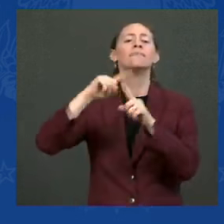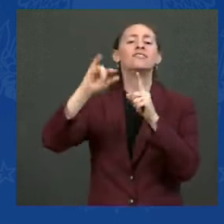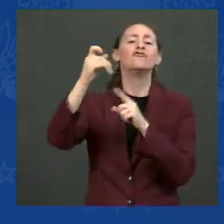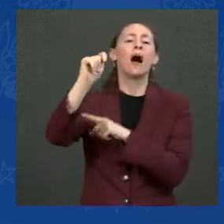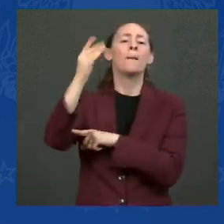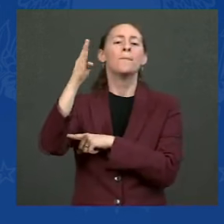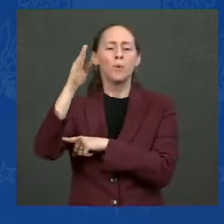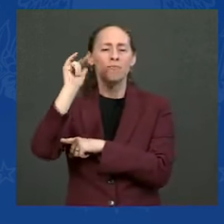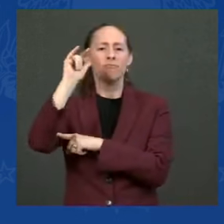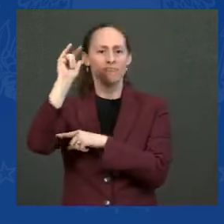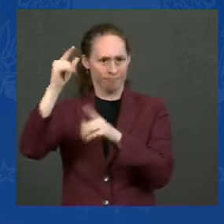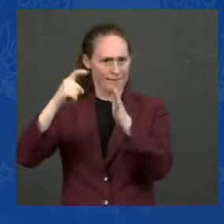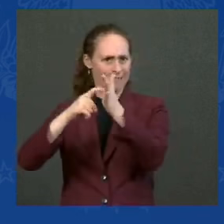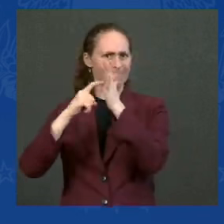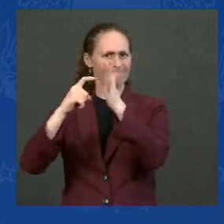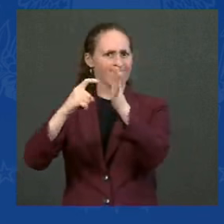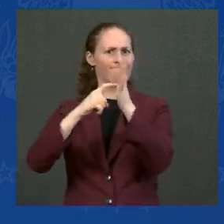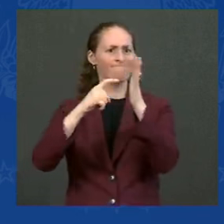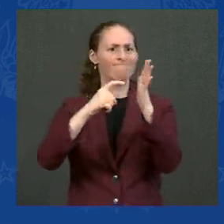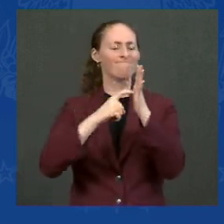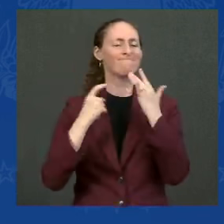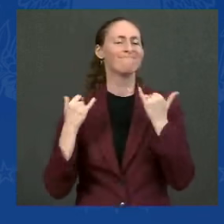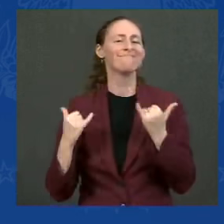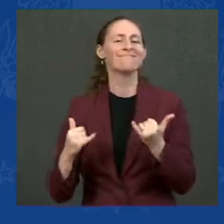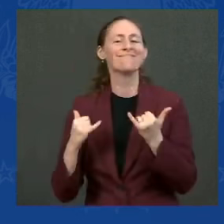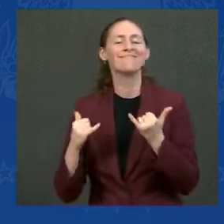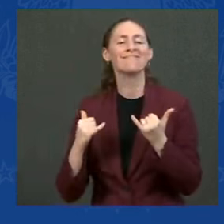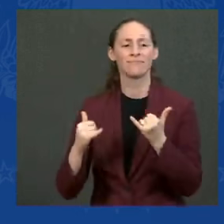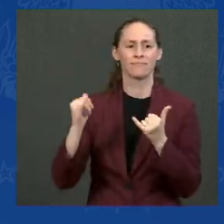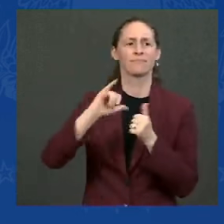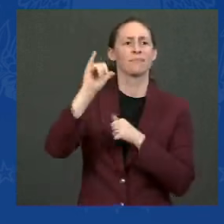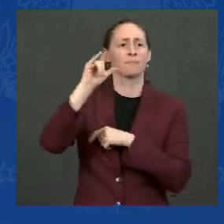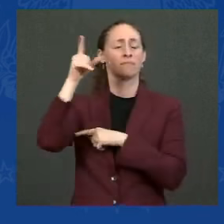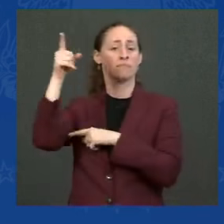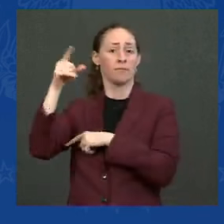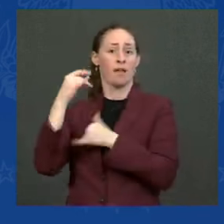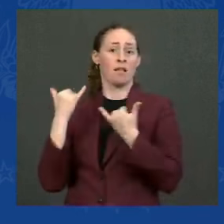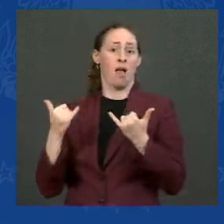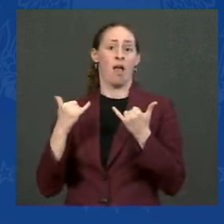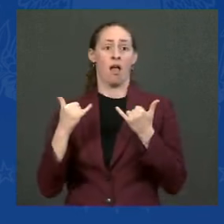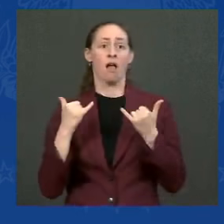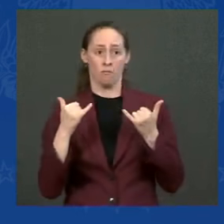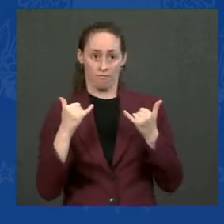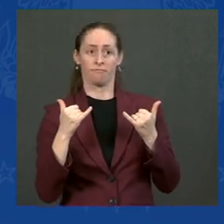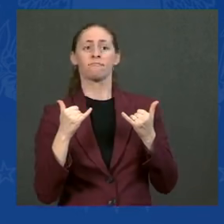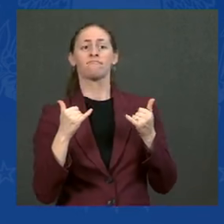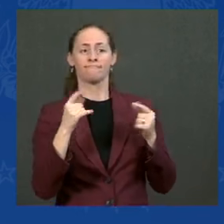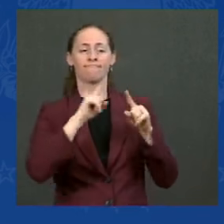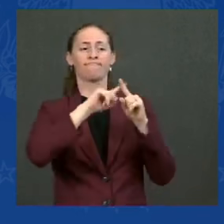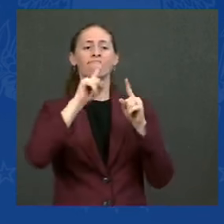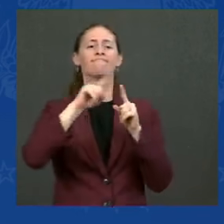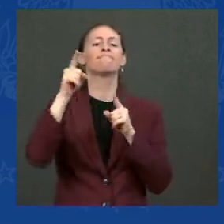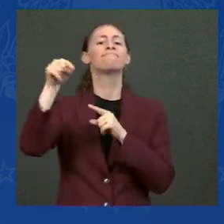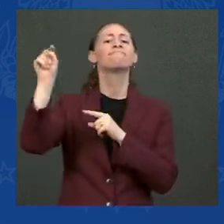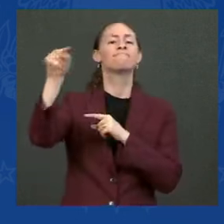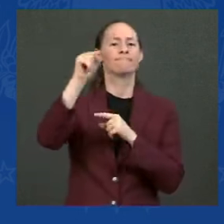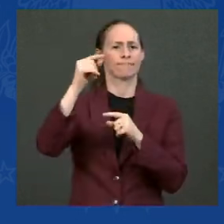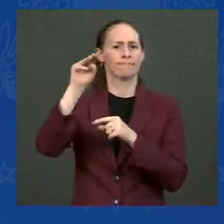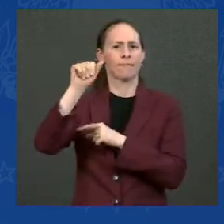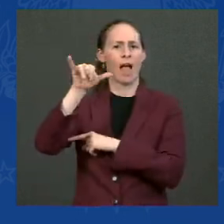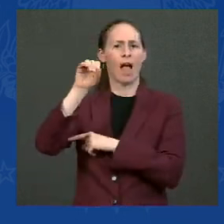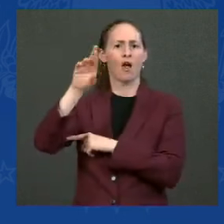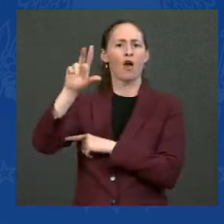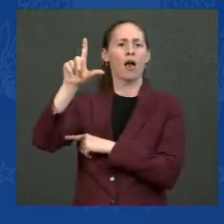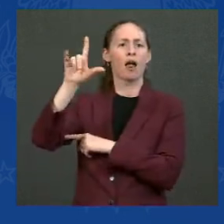Chicago are stepping up. As I said, the mayor, Mayor Lightfoot, Governor Pritzker, are requiring vaccinations for state and city